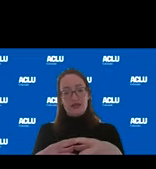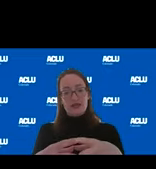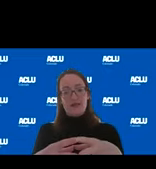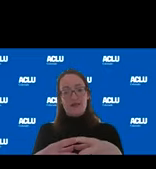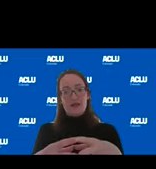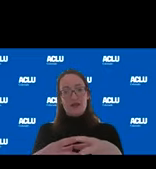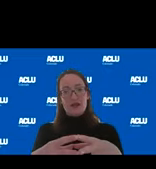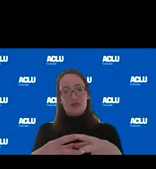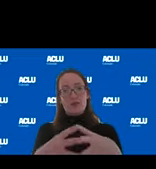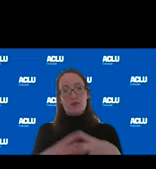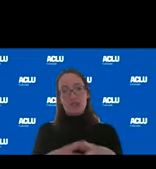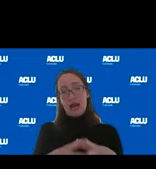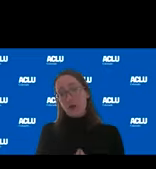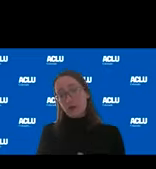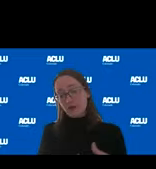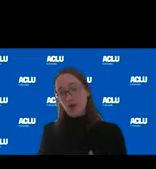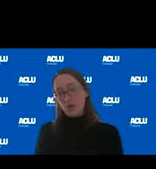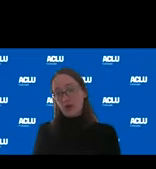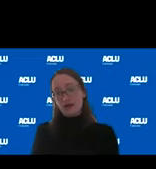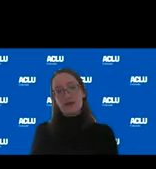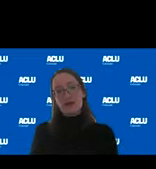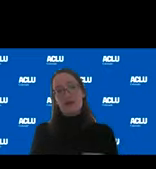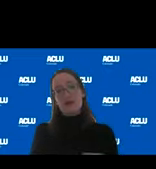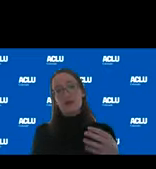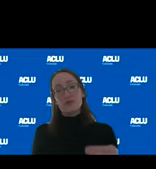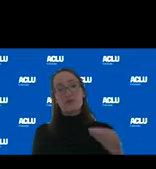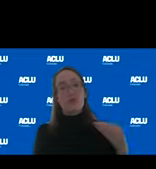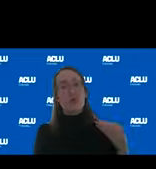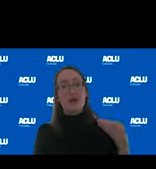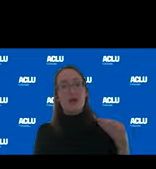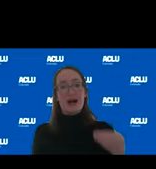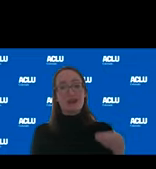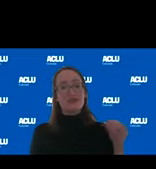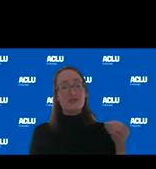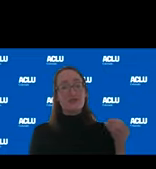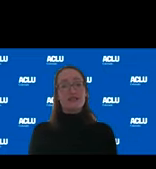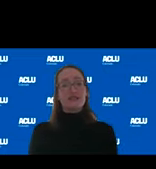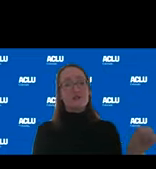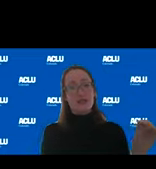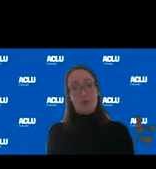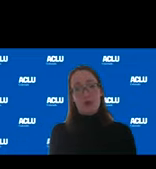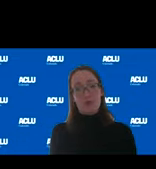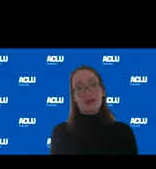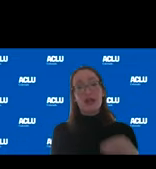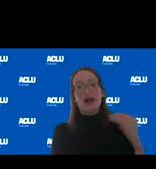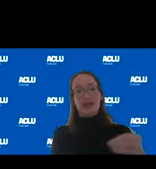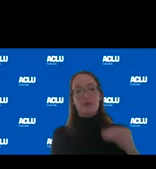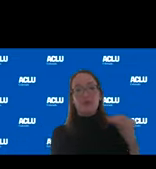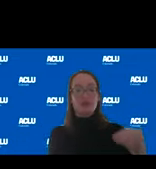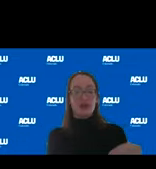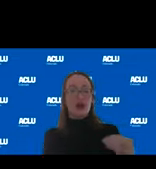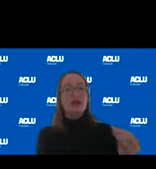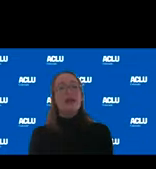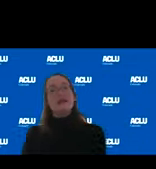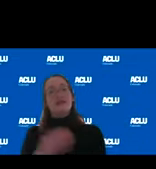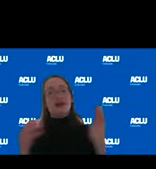open too much power for poll workers and also a lot of room for bias via racism to come out. Because again, what we